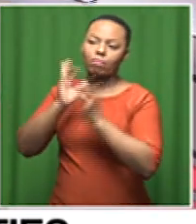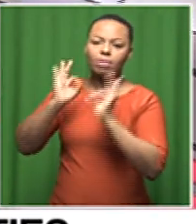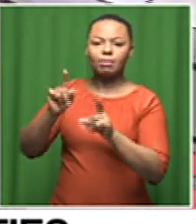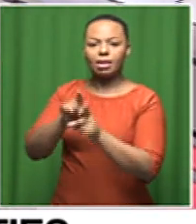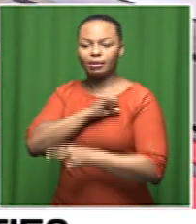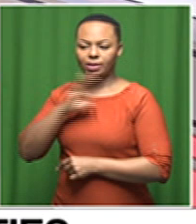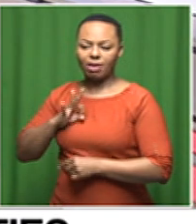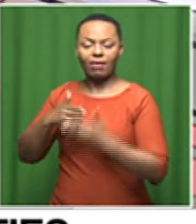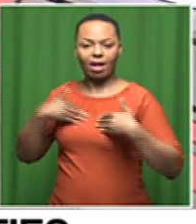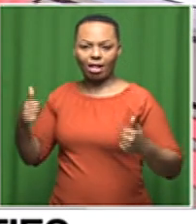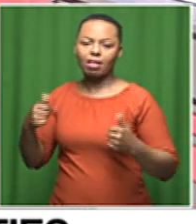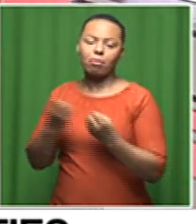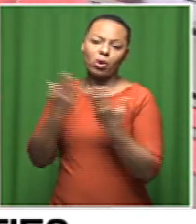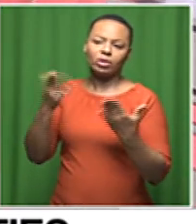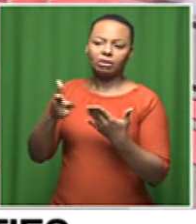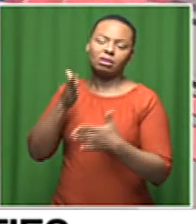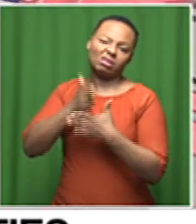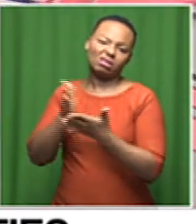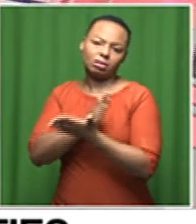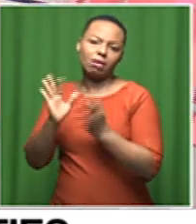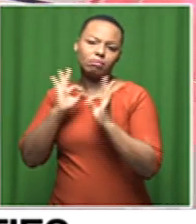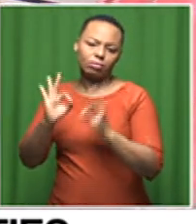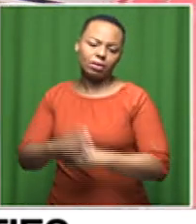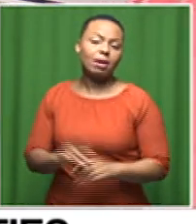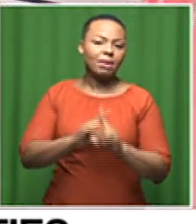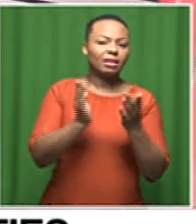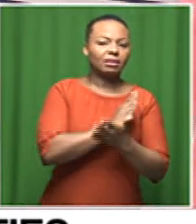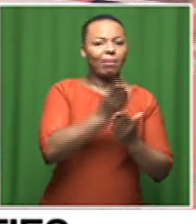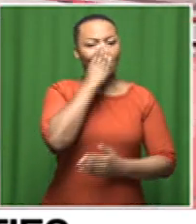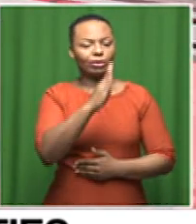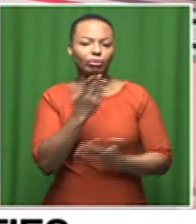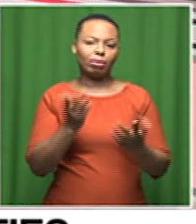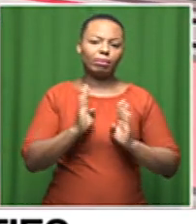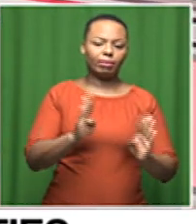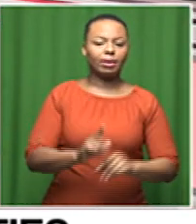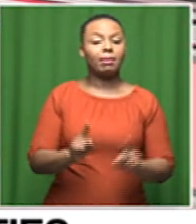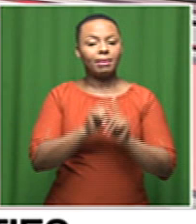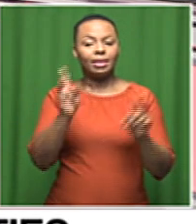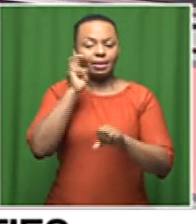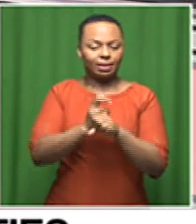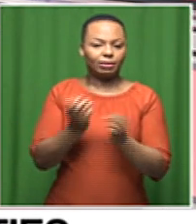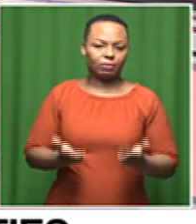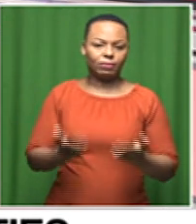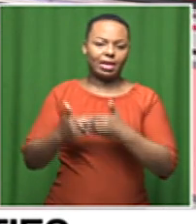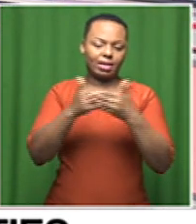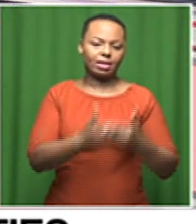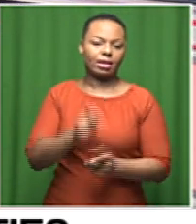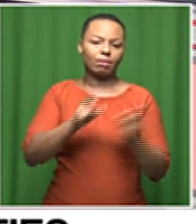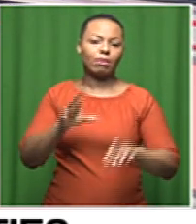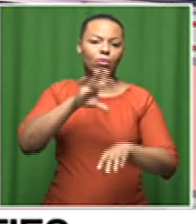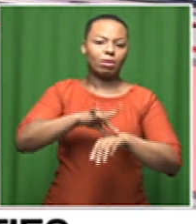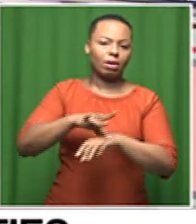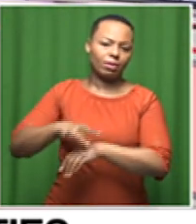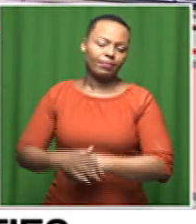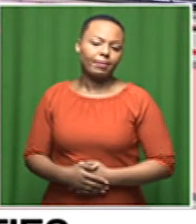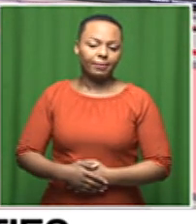supposed to do jump on the bandwagon and provide patients the appropriate care that they deserve. That was Mam Sibongile Shabalala from the Treatment Action